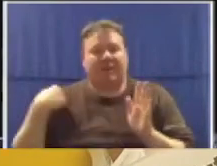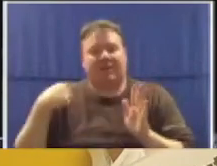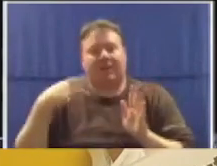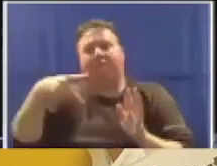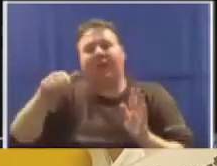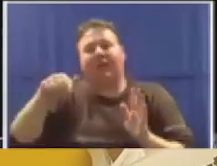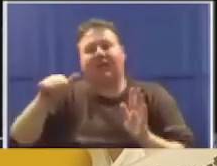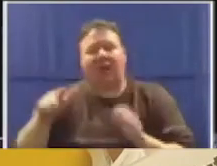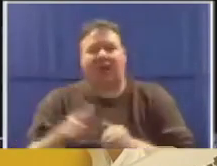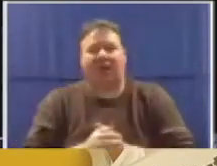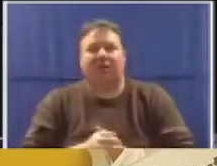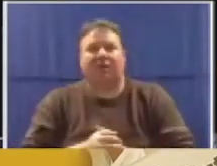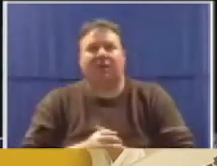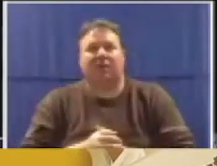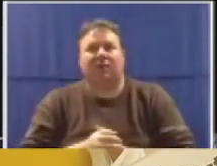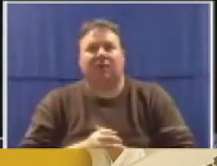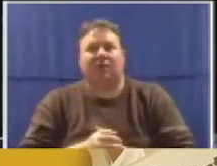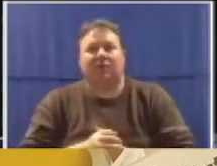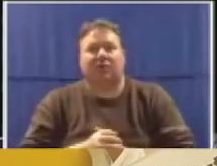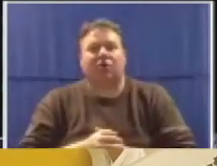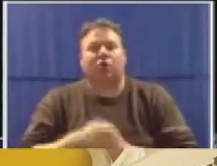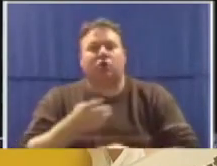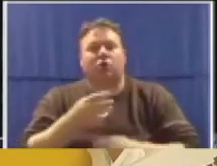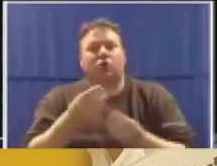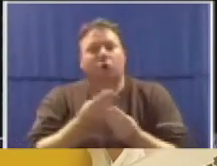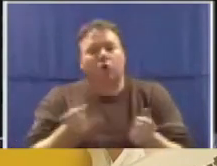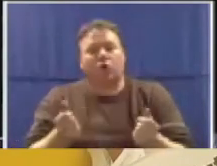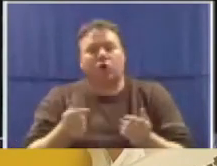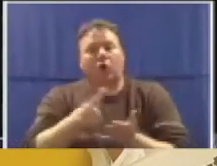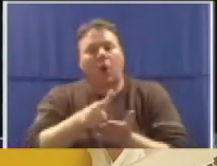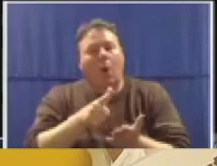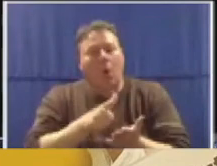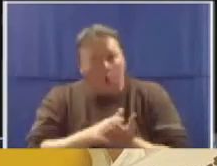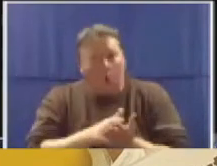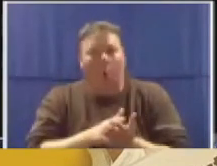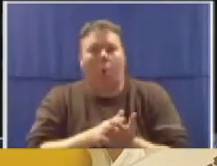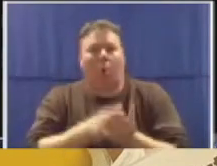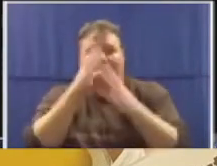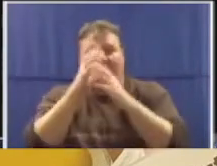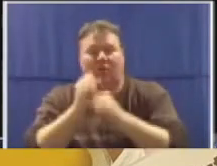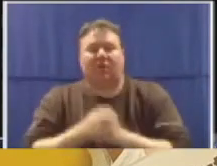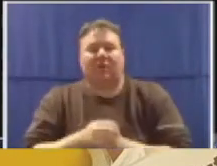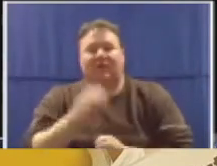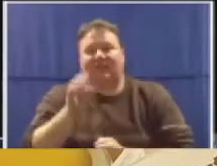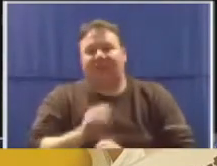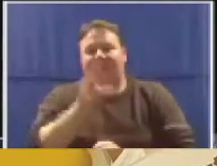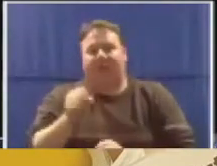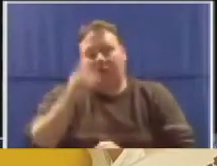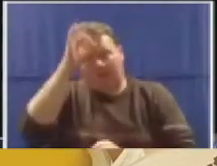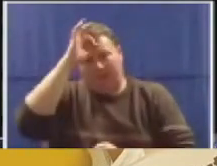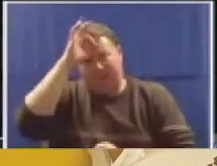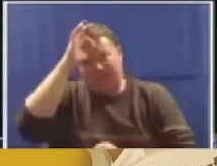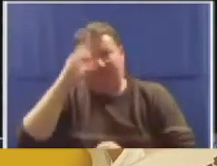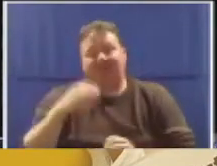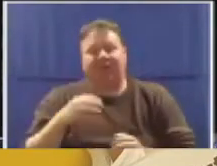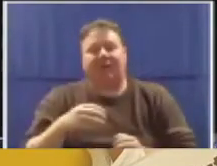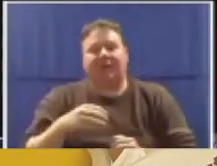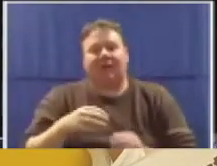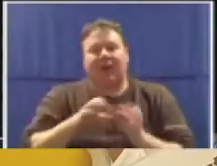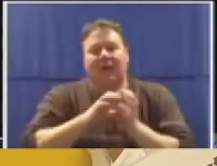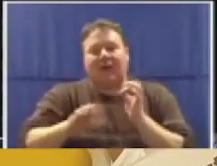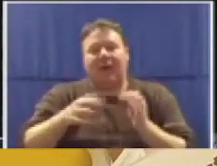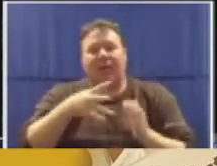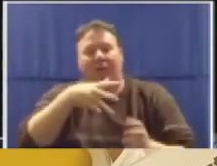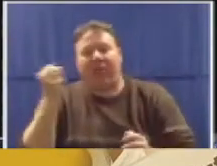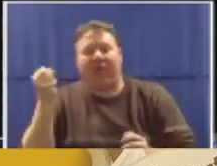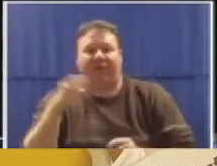to be a solution of law enforcement. Unfortunately, the South African police too often treats cable theft as if